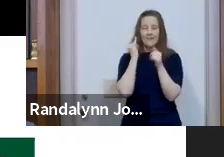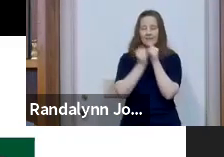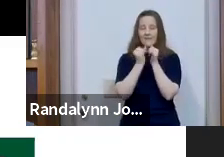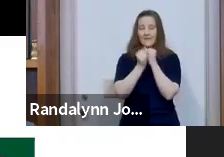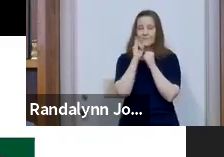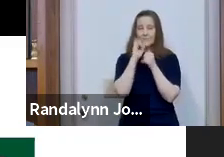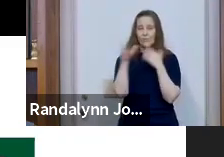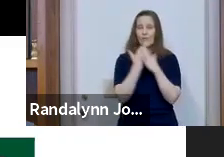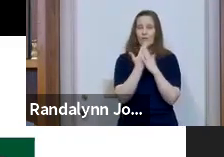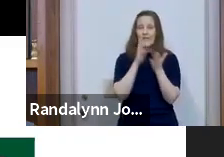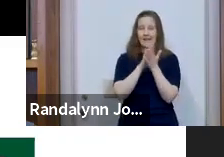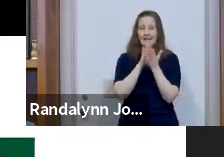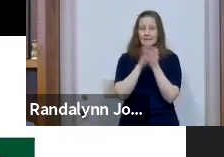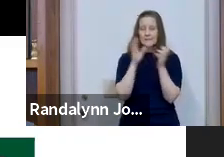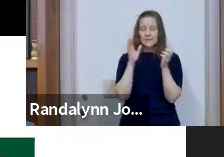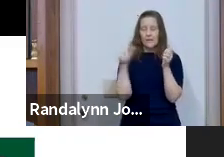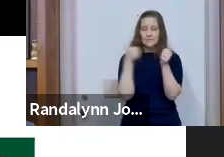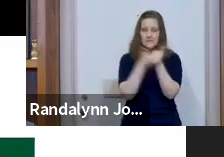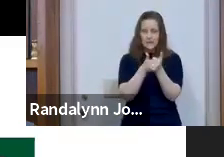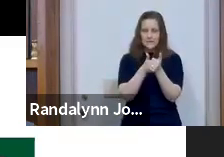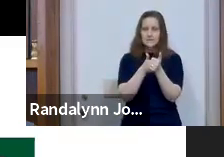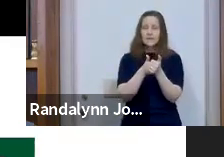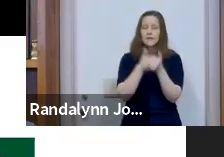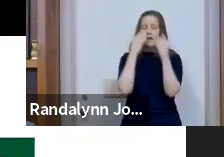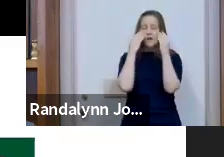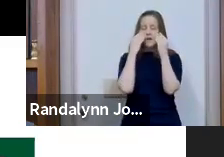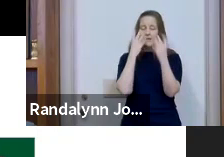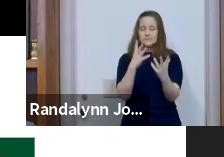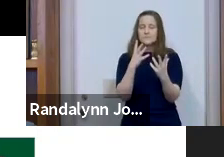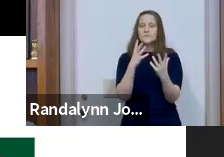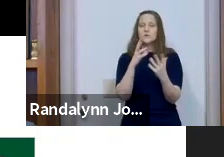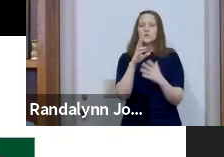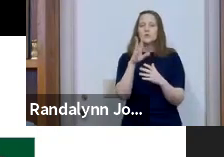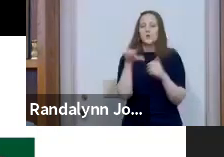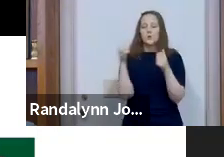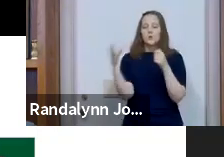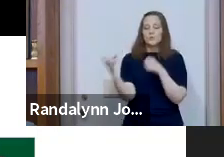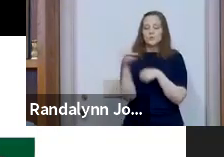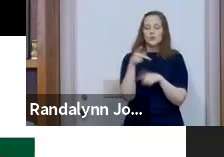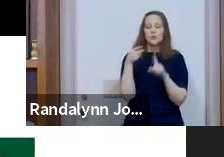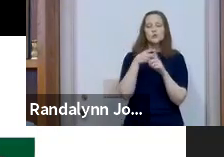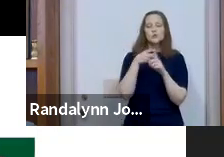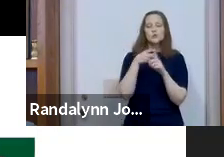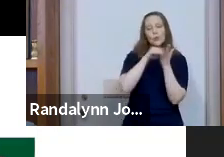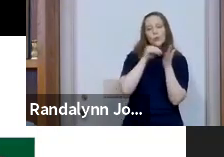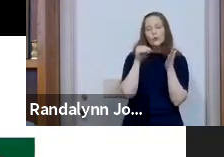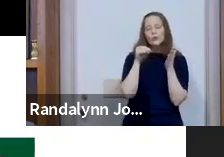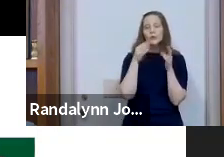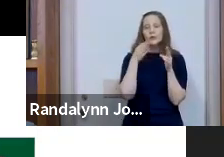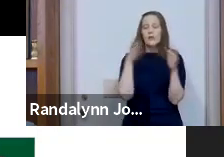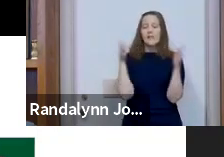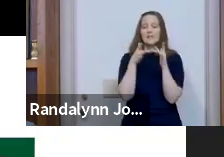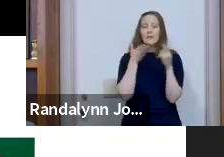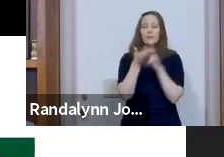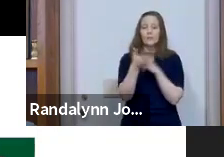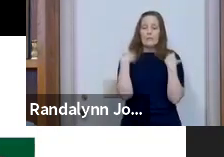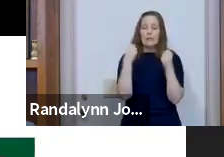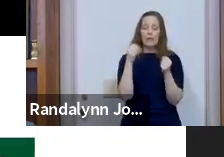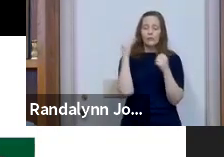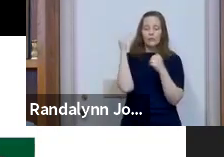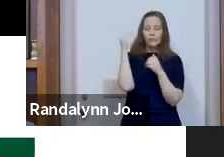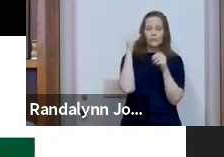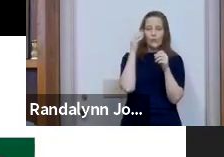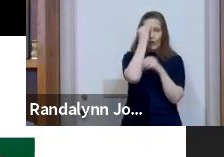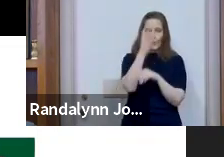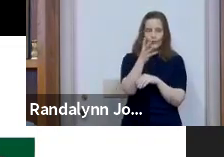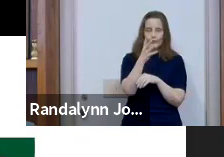our academic updates, I encourage people to visit our Return to Learn website. It is also linked through the Health Alerts website, which will